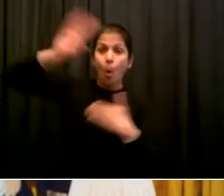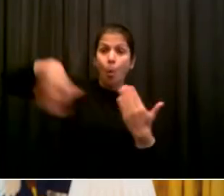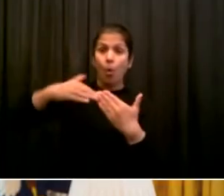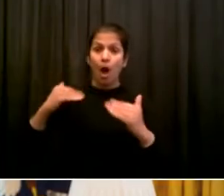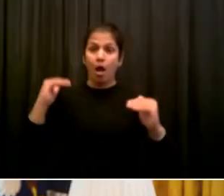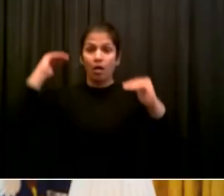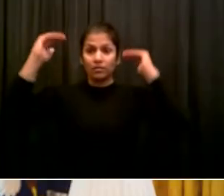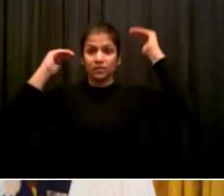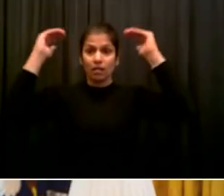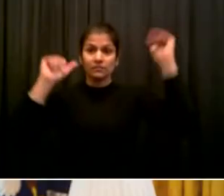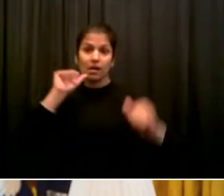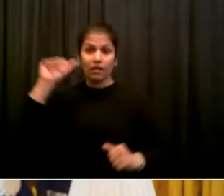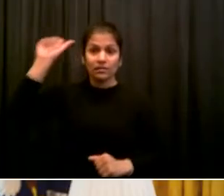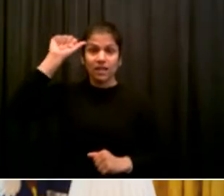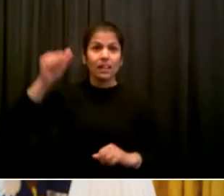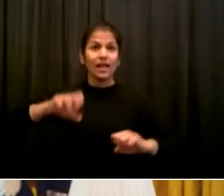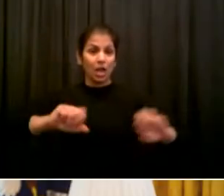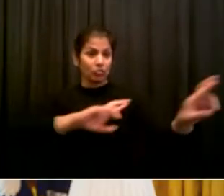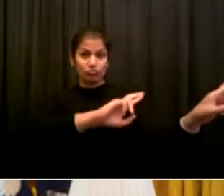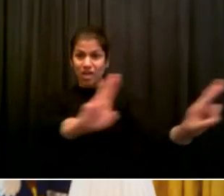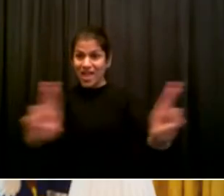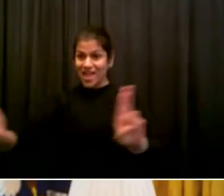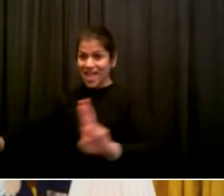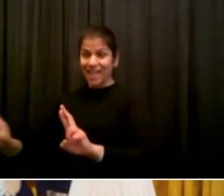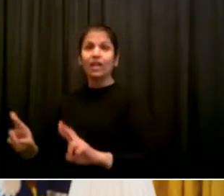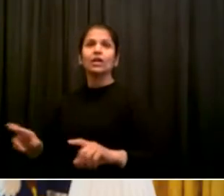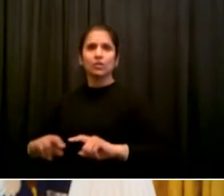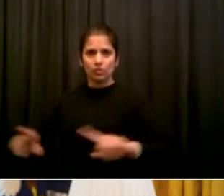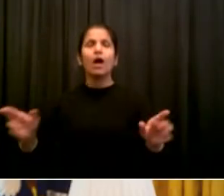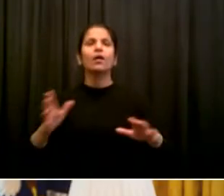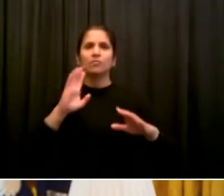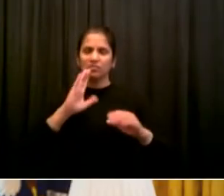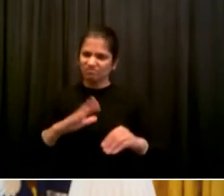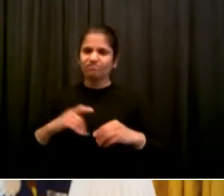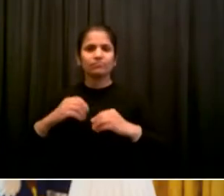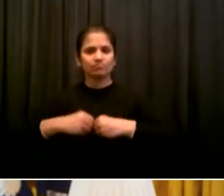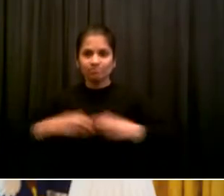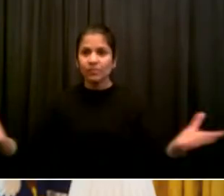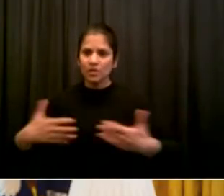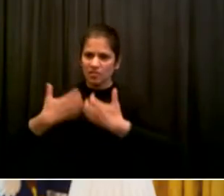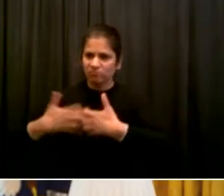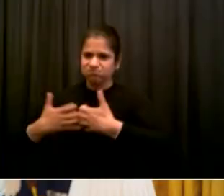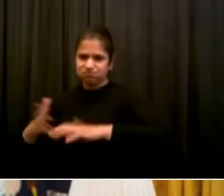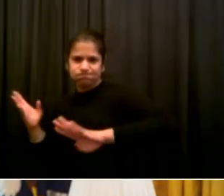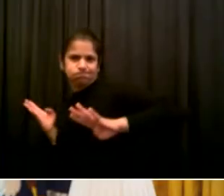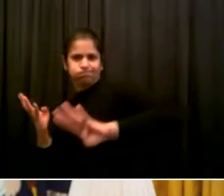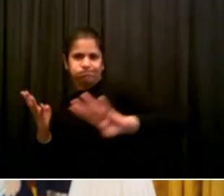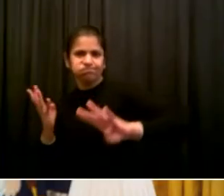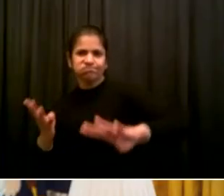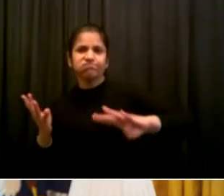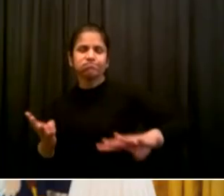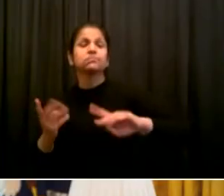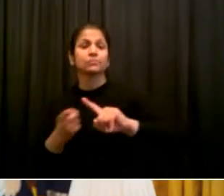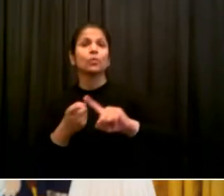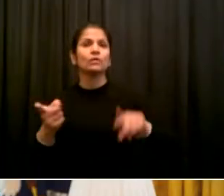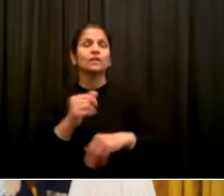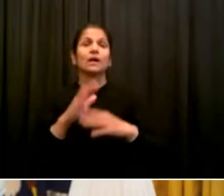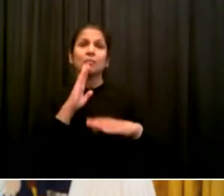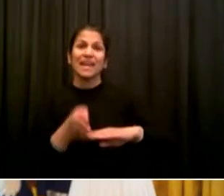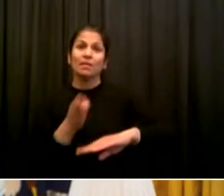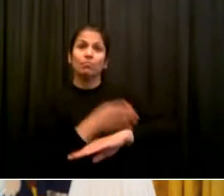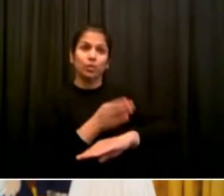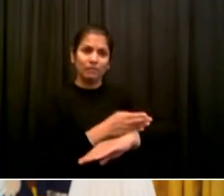supply. Now, as to what's happened to date, again, progress keeps being made. Not as much as we could make if we had more supply, but